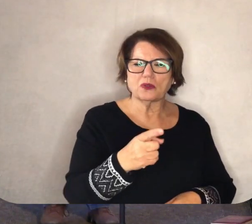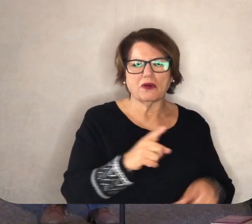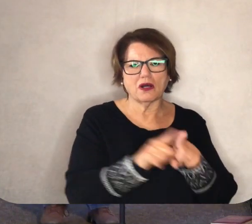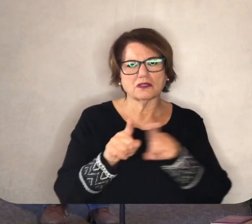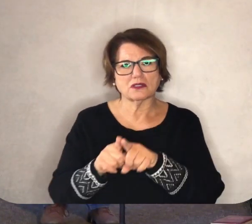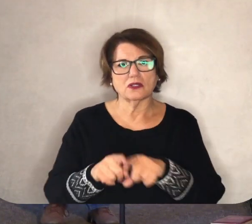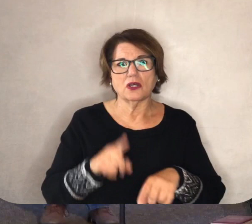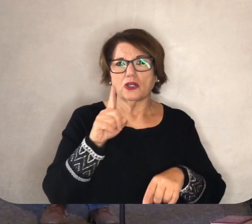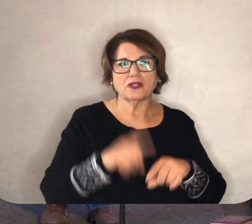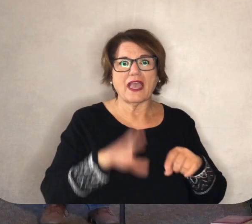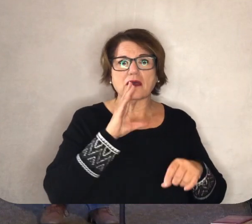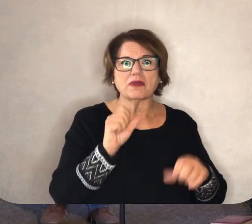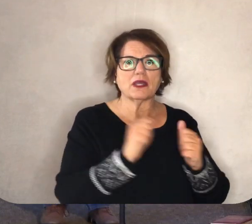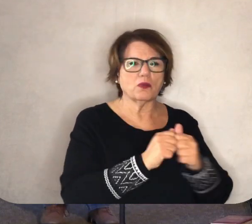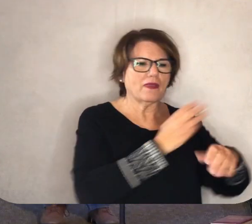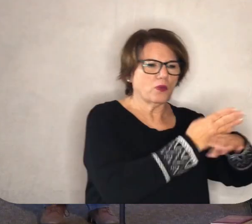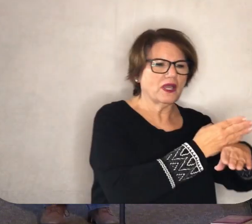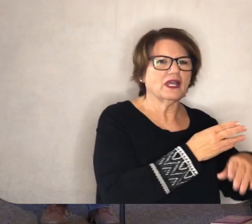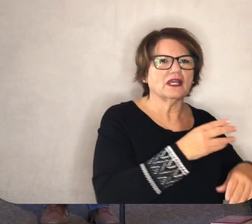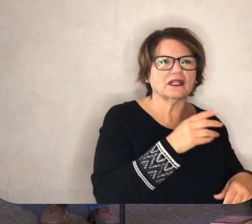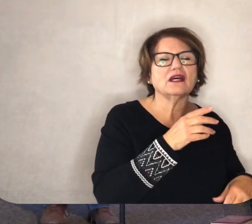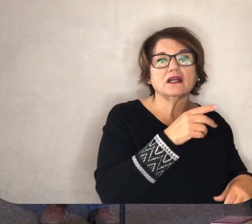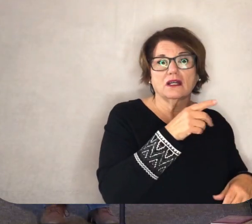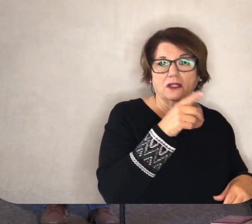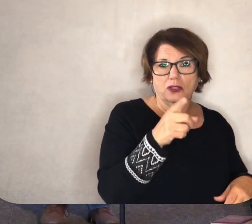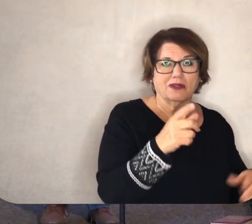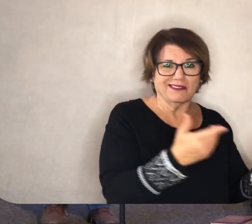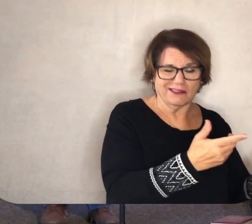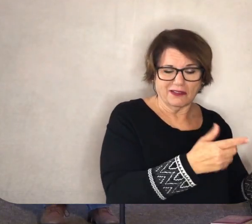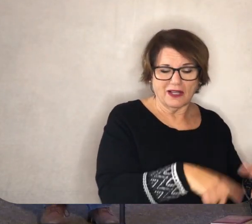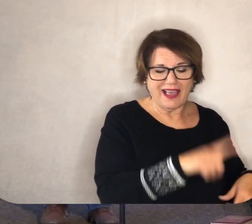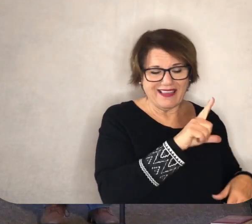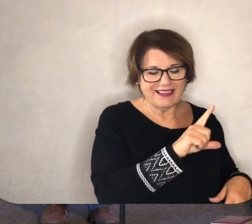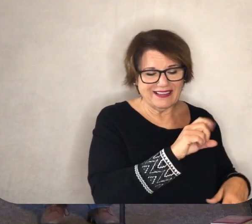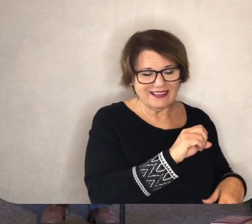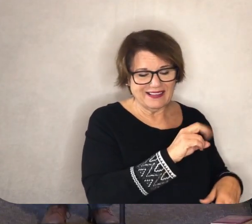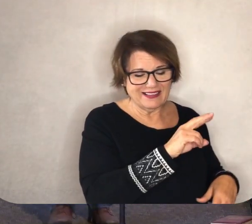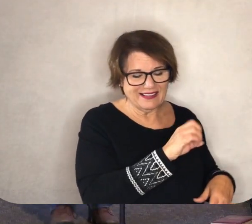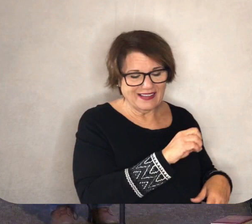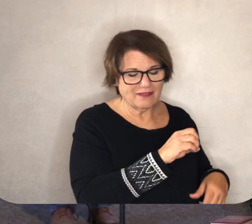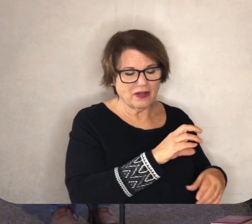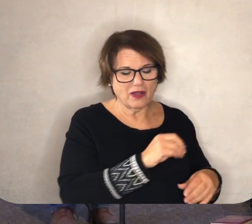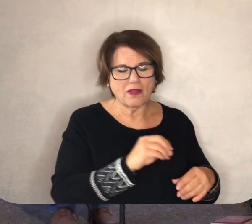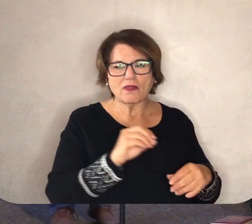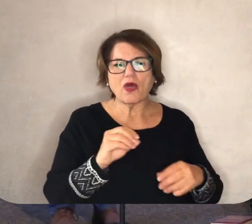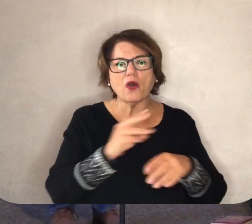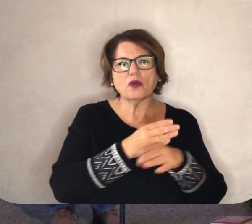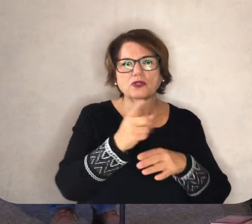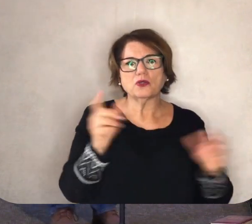if you can't be with the wood you love, lathe the wood you're with. If you feel that you're stuck out in a